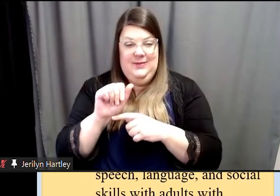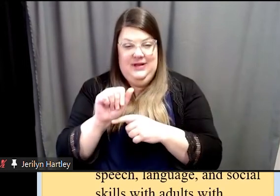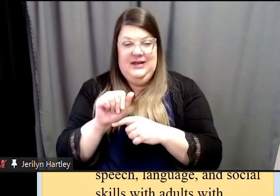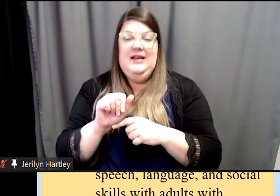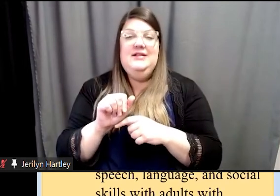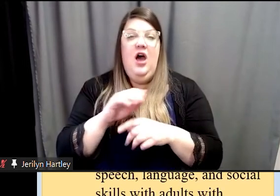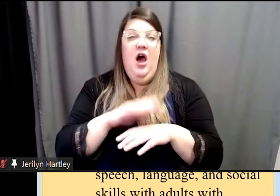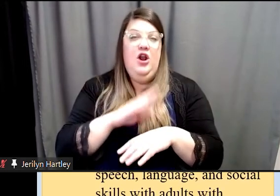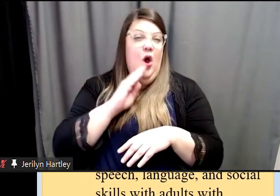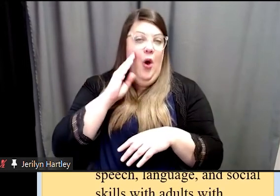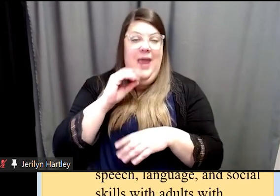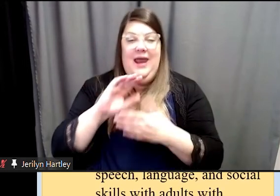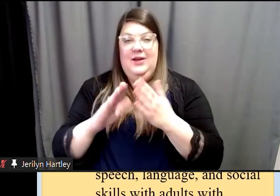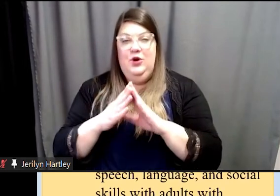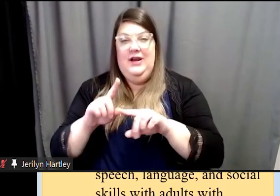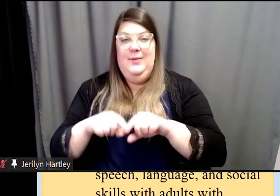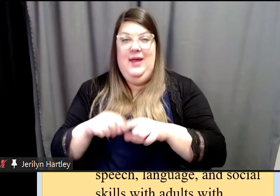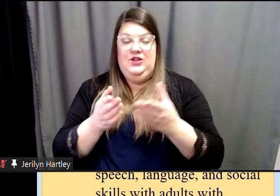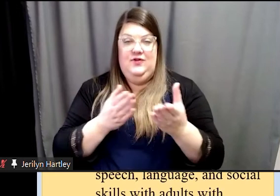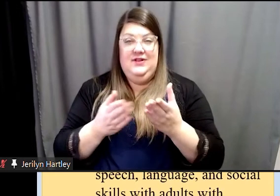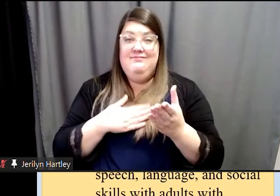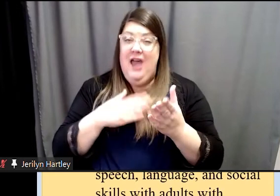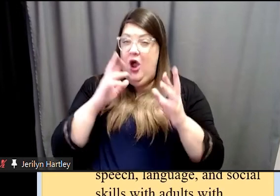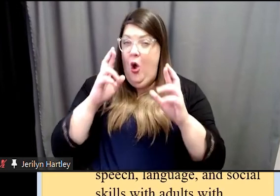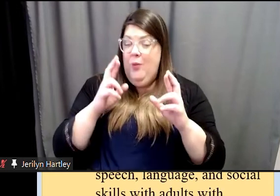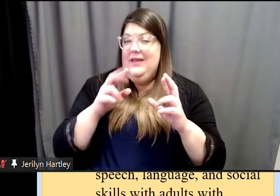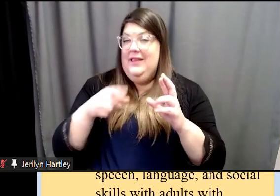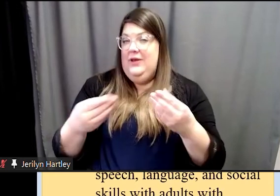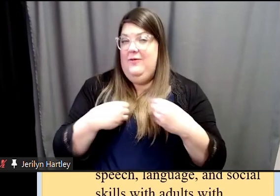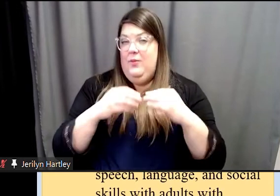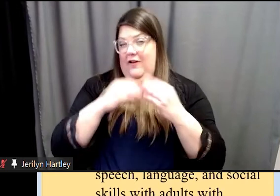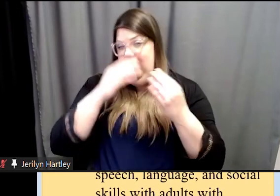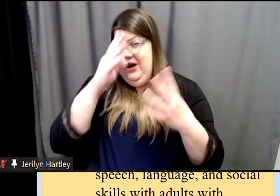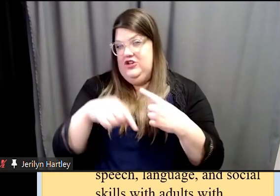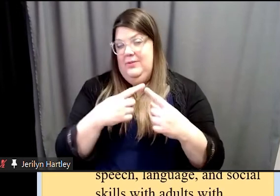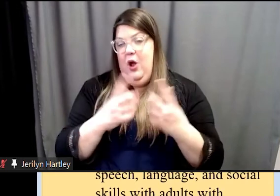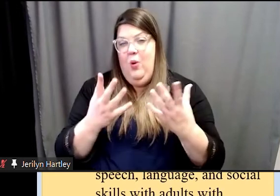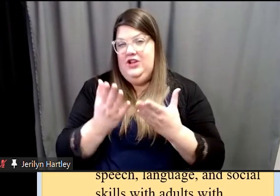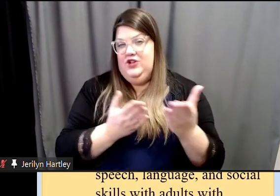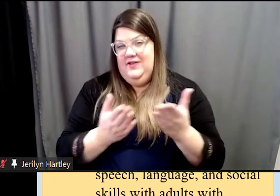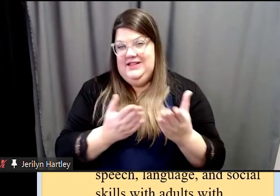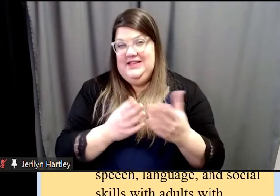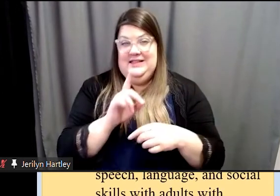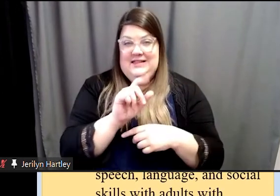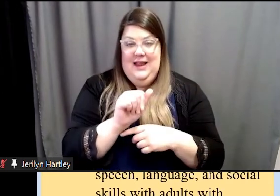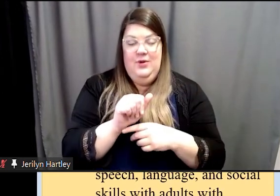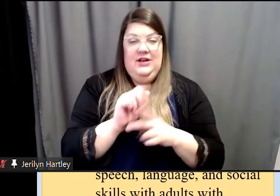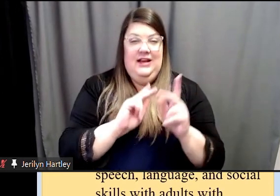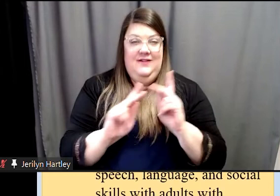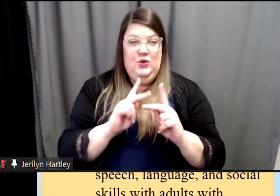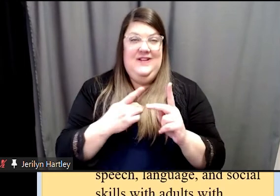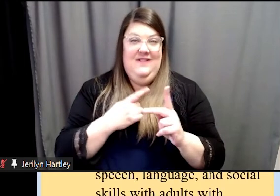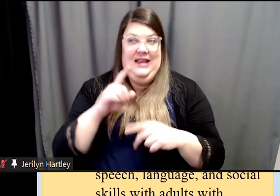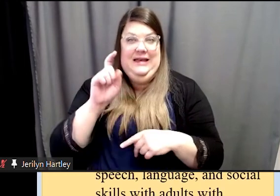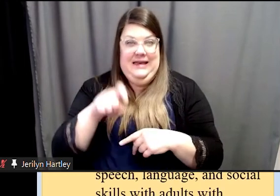community-based services. And my hope is that this will give me more information on what services disabled individuals